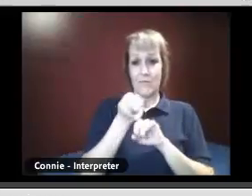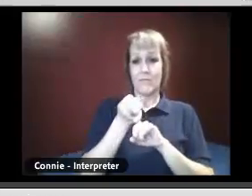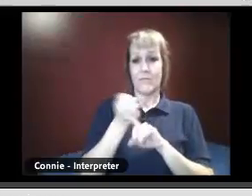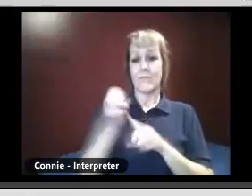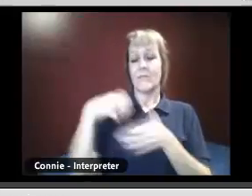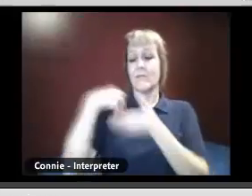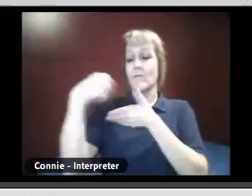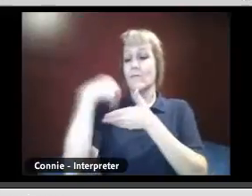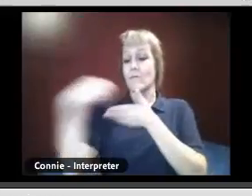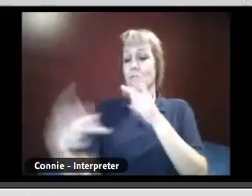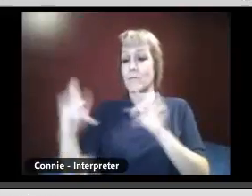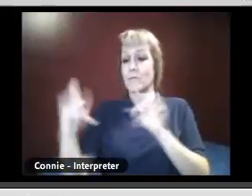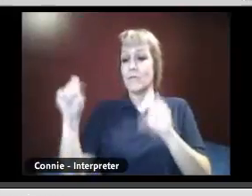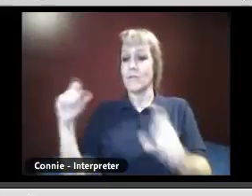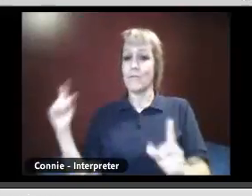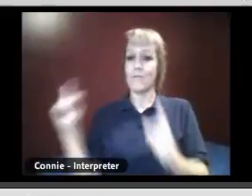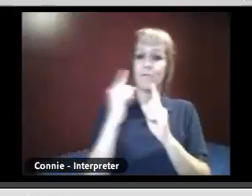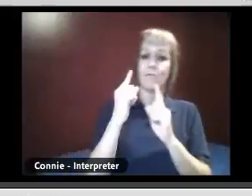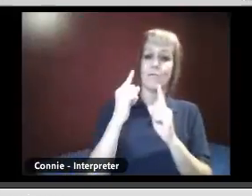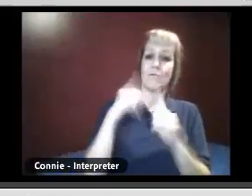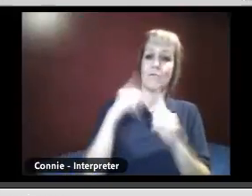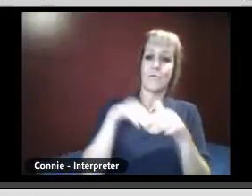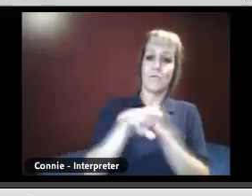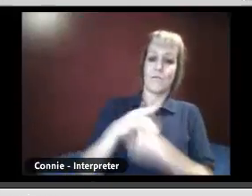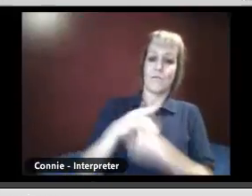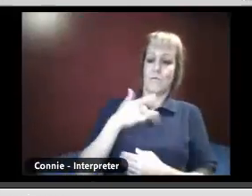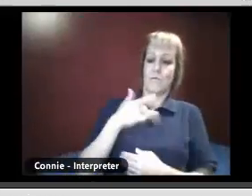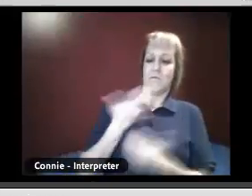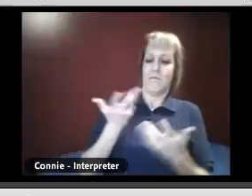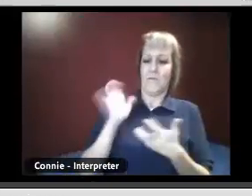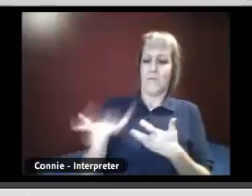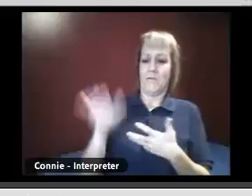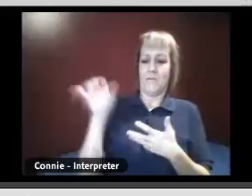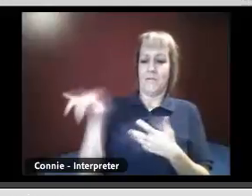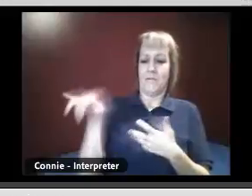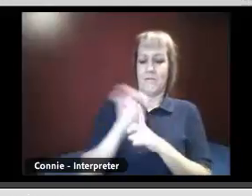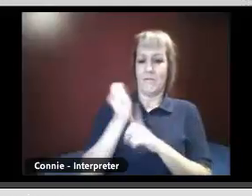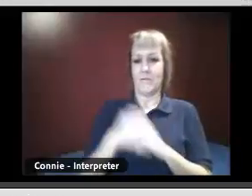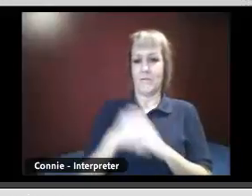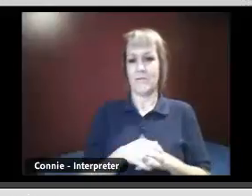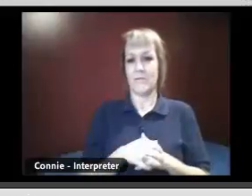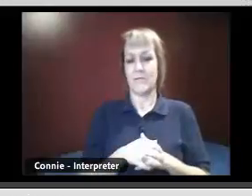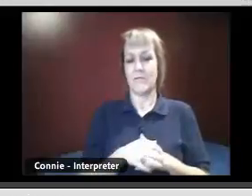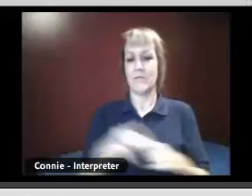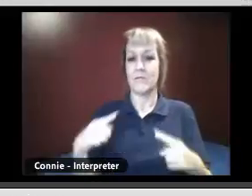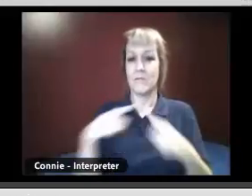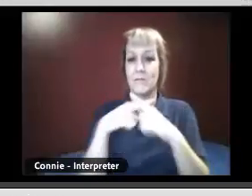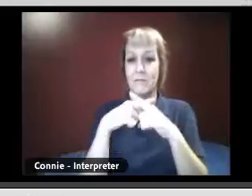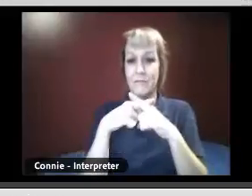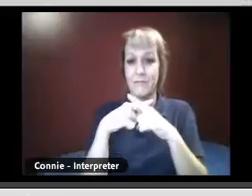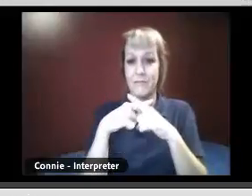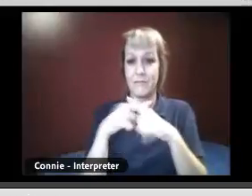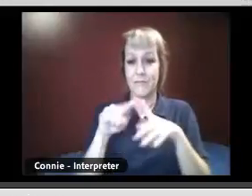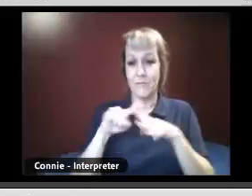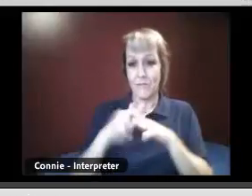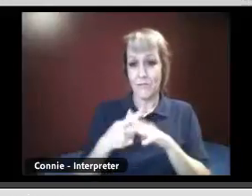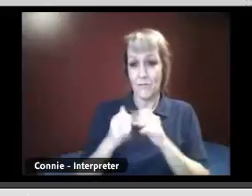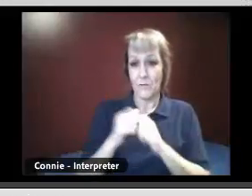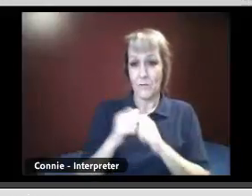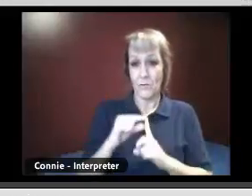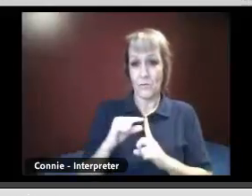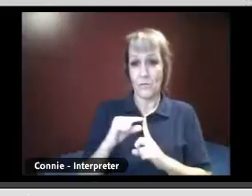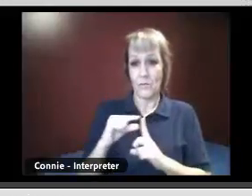can also feel it. And who wants to spend time in that type of an atmosphere? Conflict that starts with words,